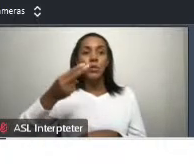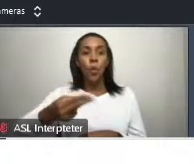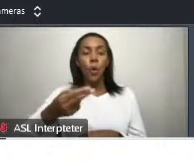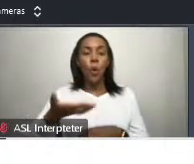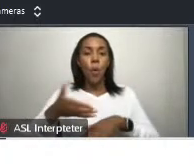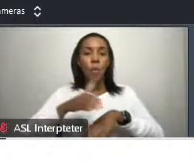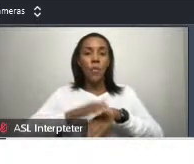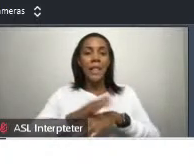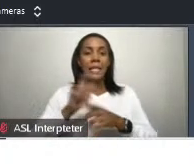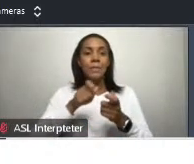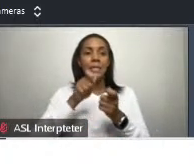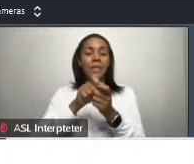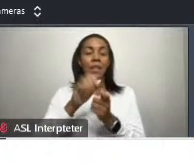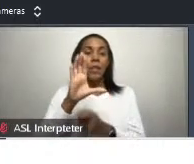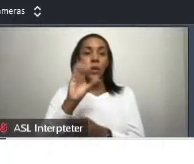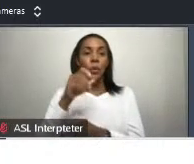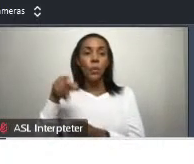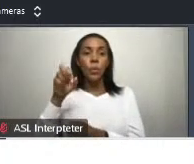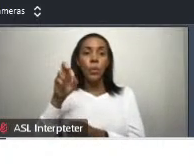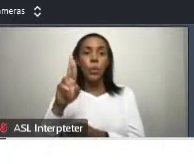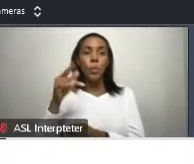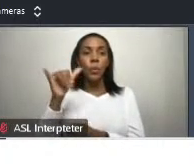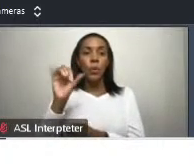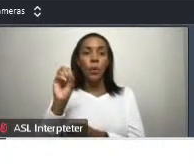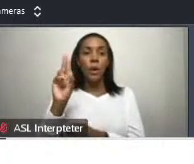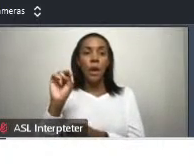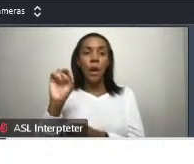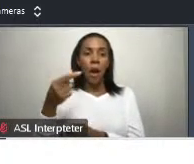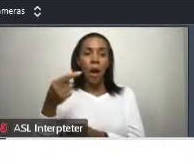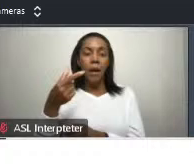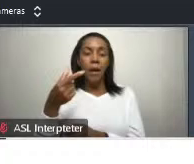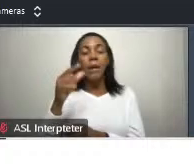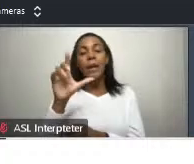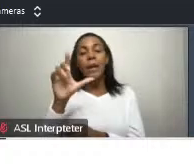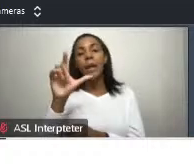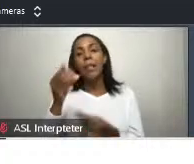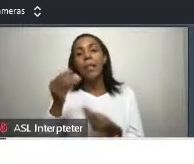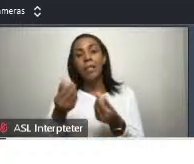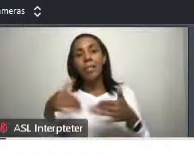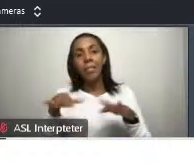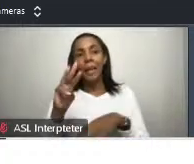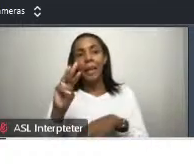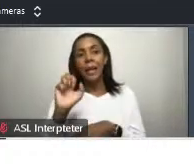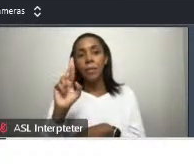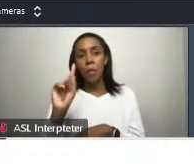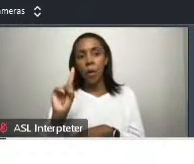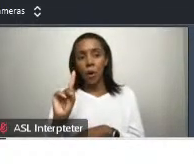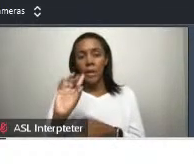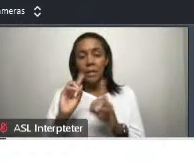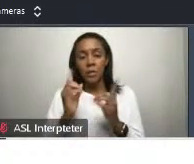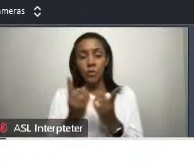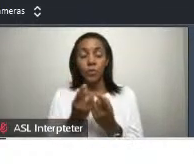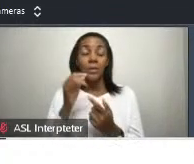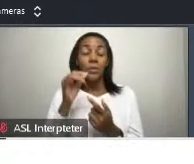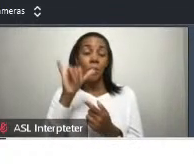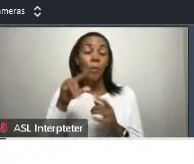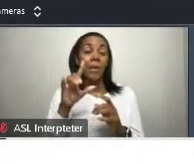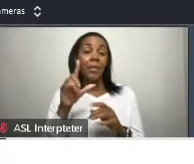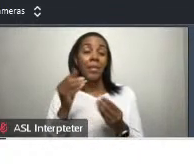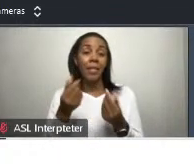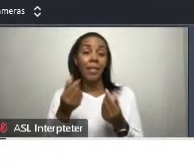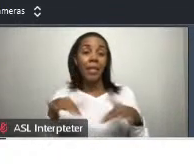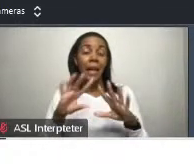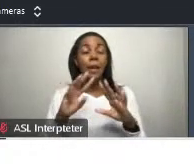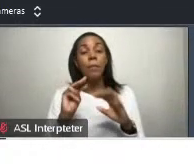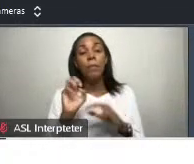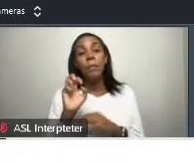Cooper Young Landmarks District. So if this is approved, any new buildings would go to the Landmarks Commission for